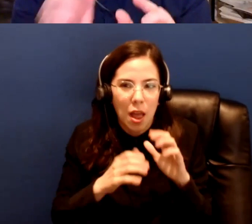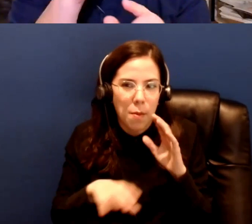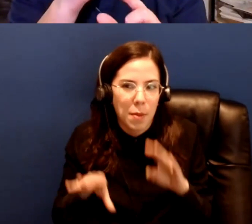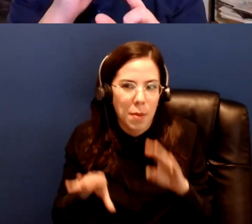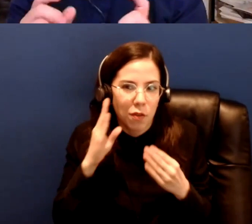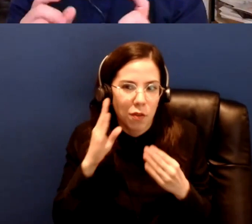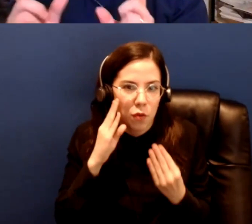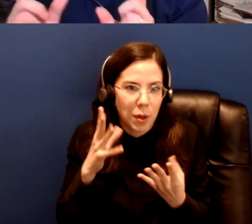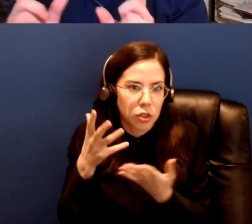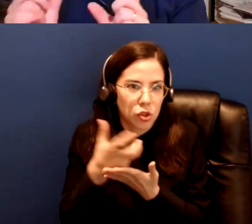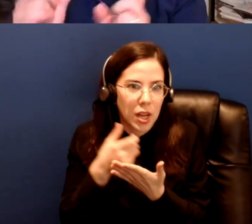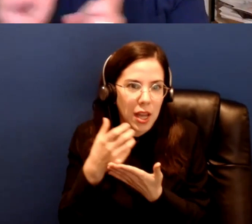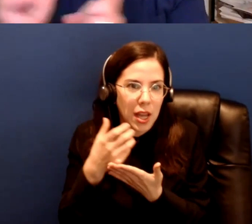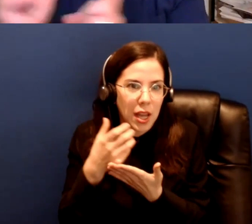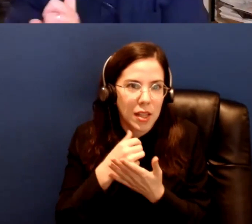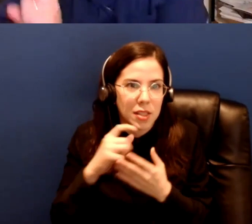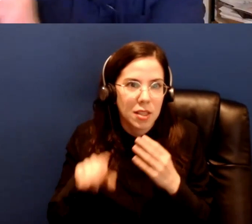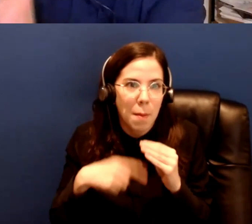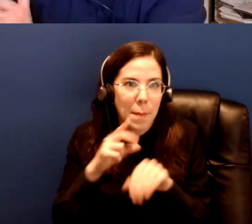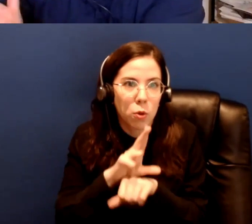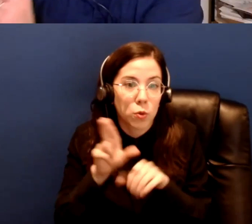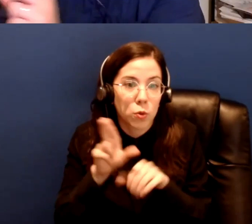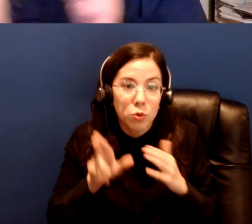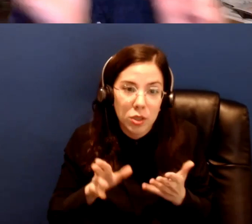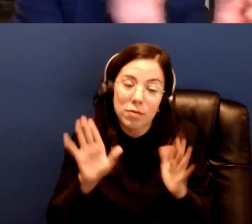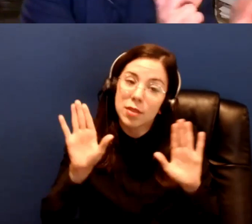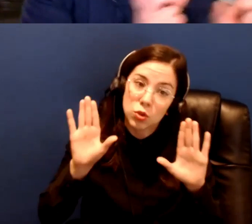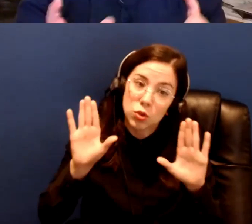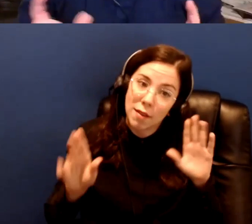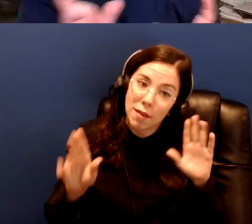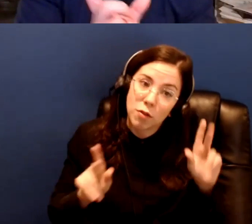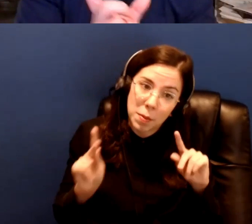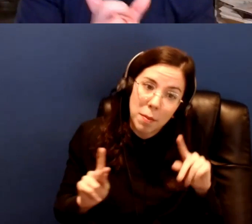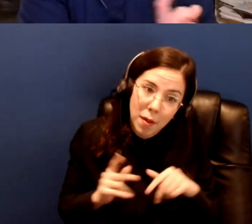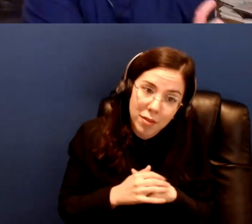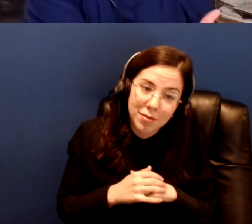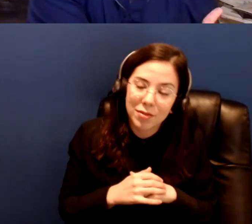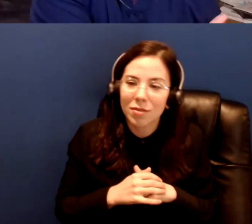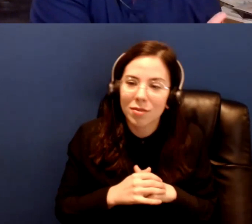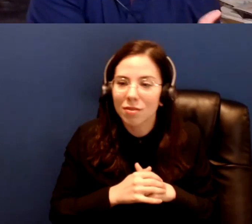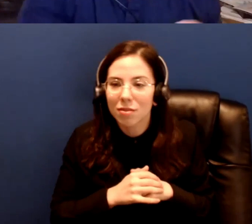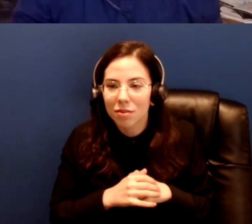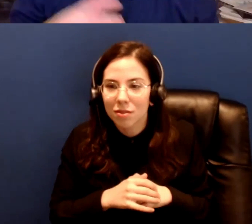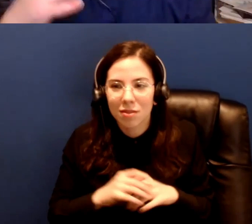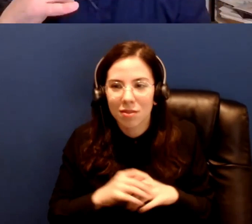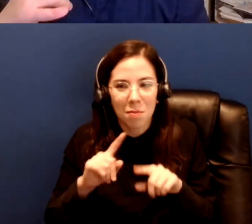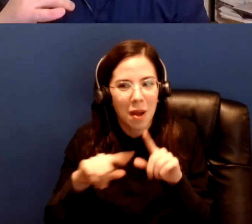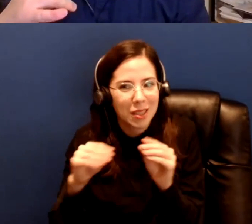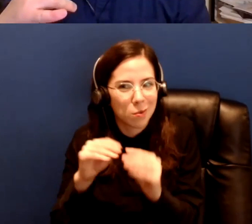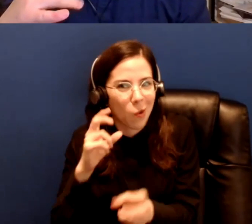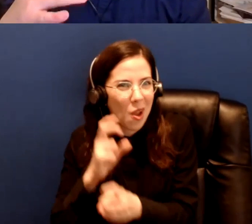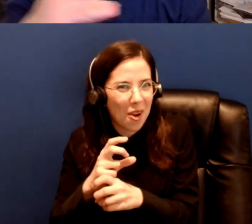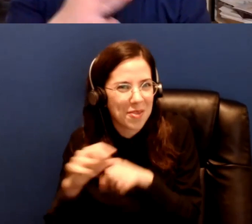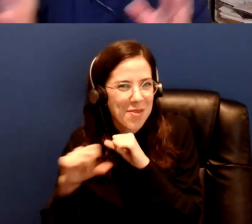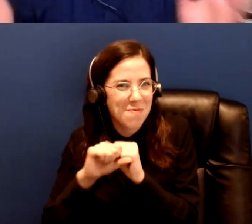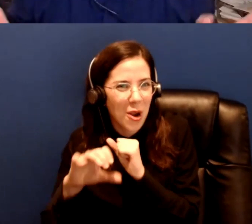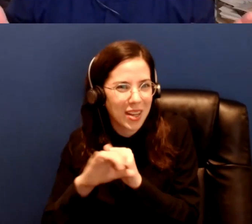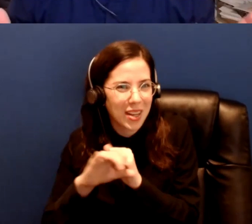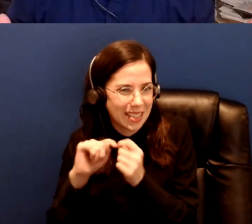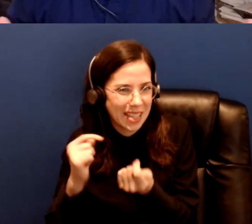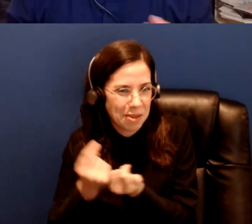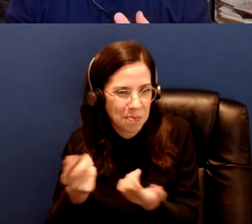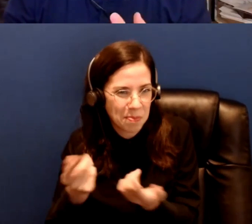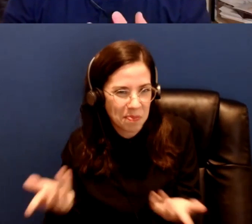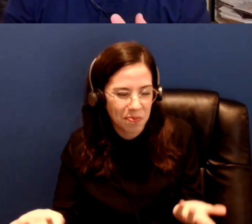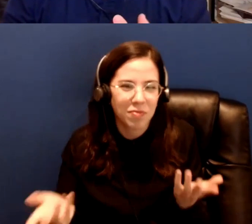get about a user. Great for mankind and humankind, just harder for marketers, right? You can still target a segment